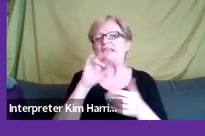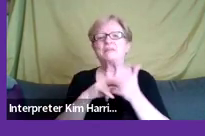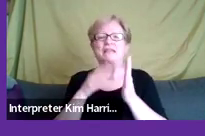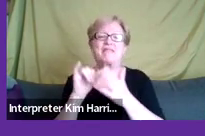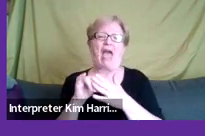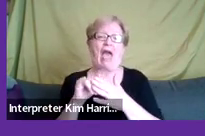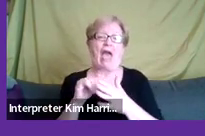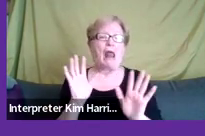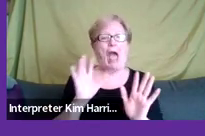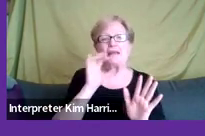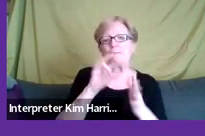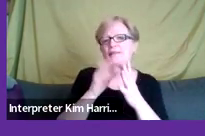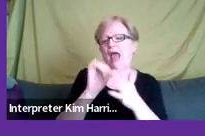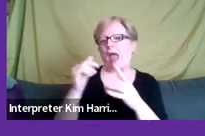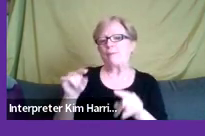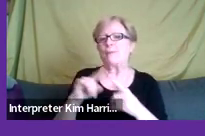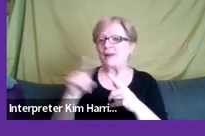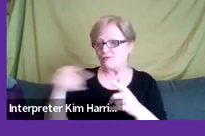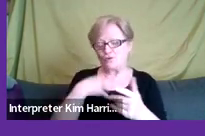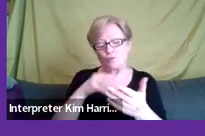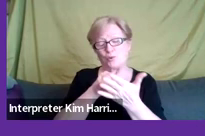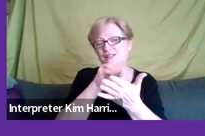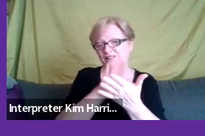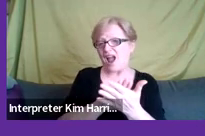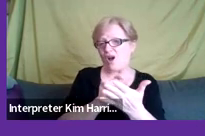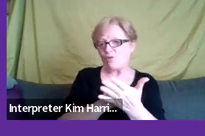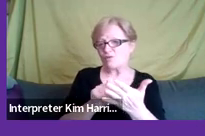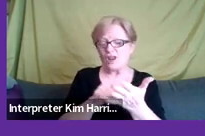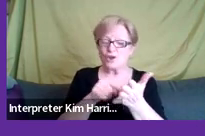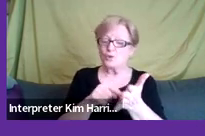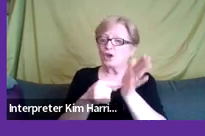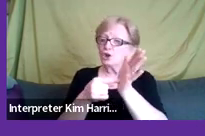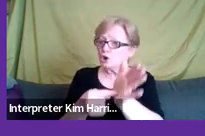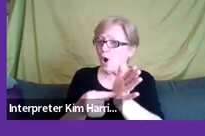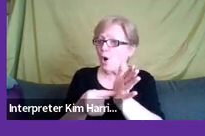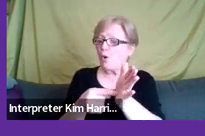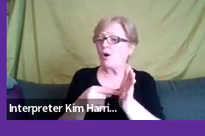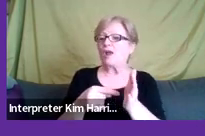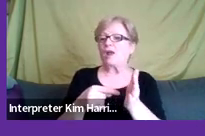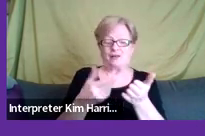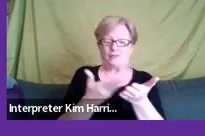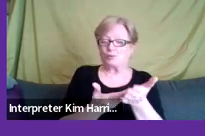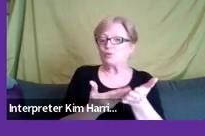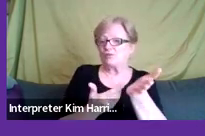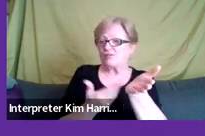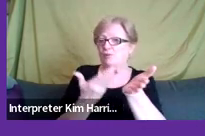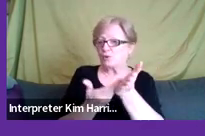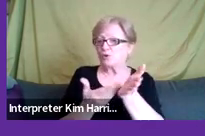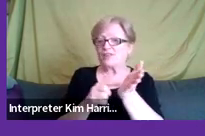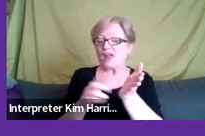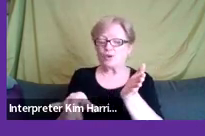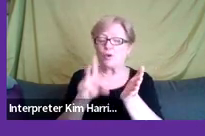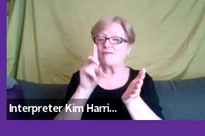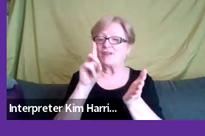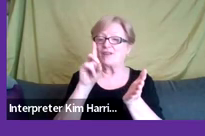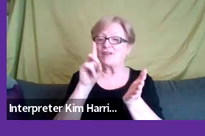didn't happen that way. But if you have documentation and you're able to present specific instances in which it happened, it's harder to combat